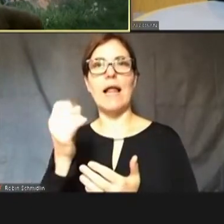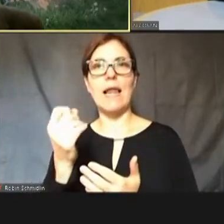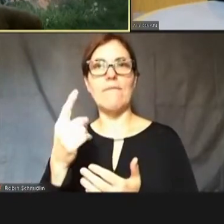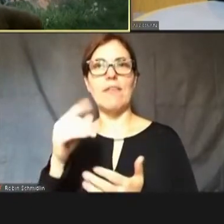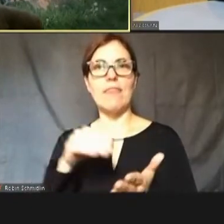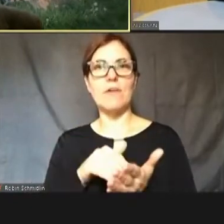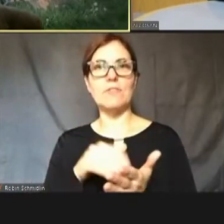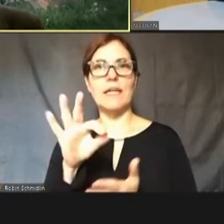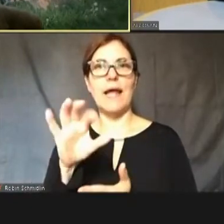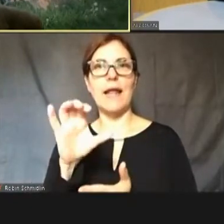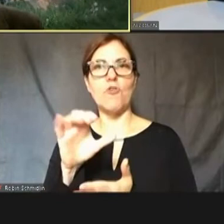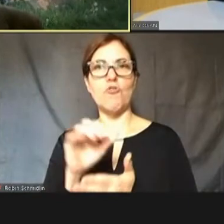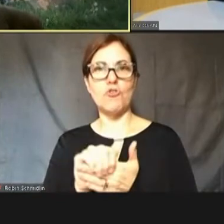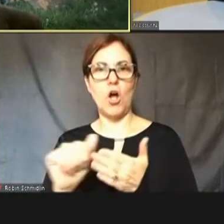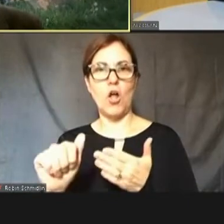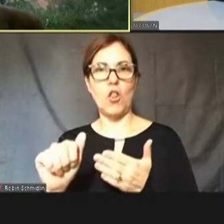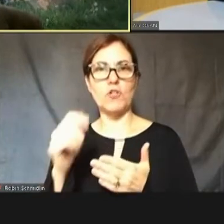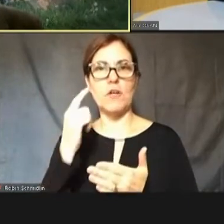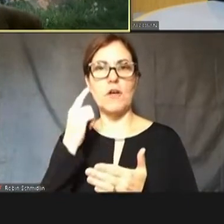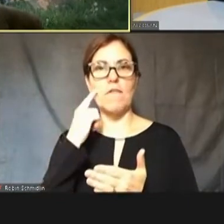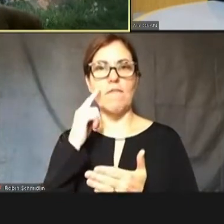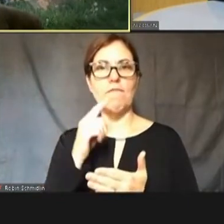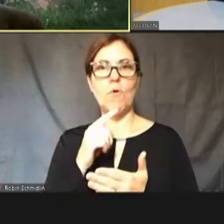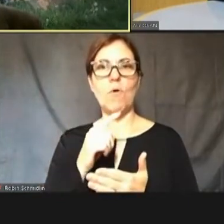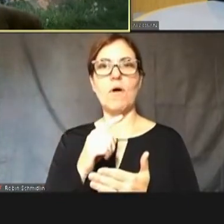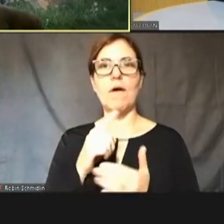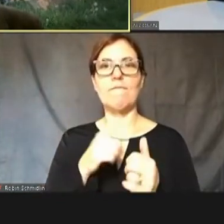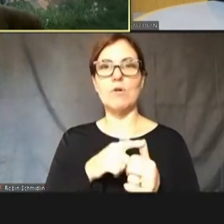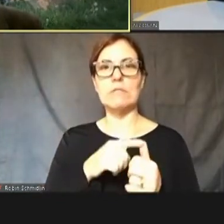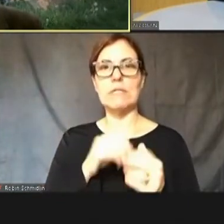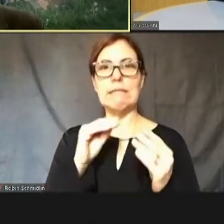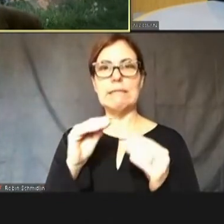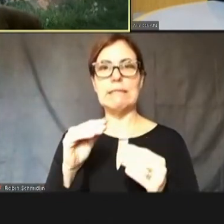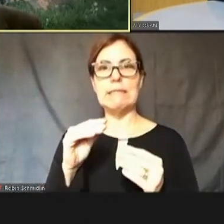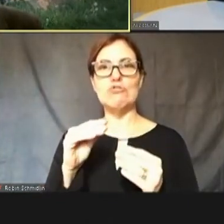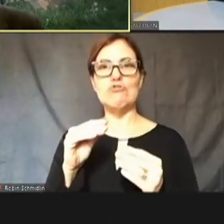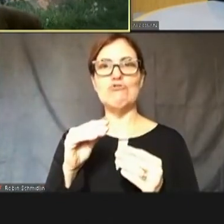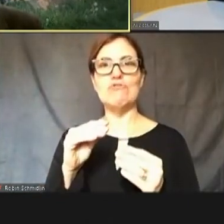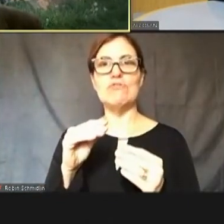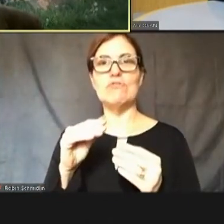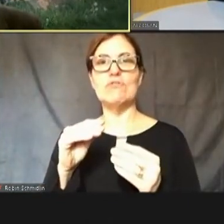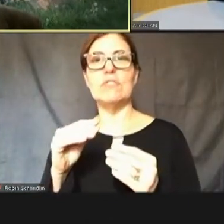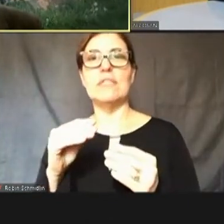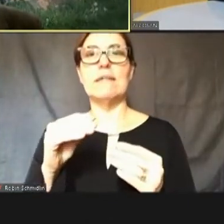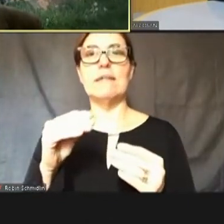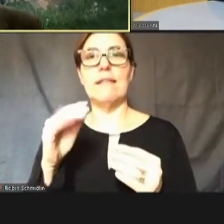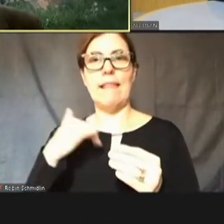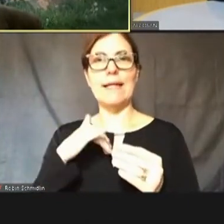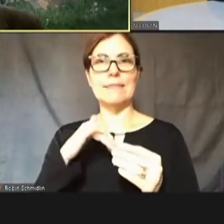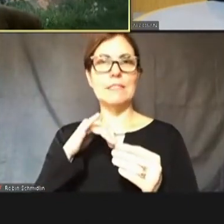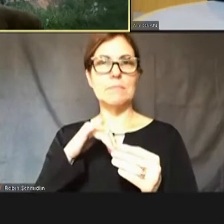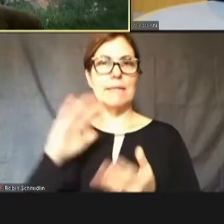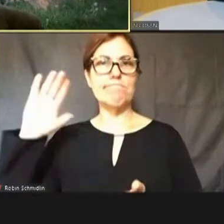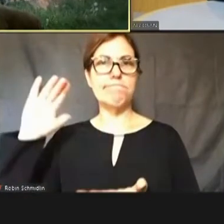$411,900 to First Tee Shenley Park Stormwater Project that has been completely spent down,